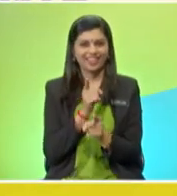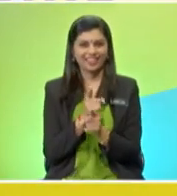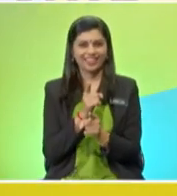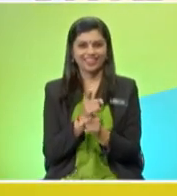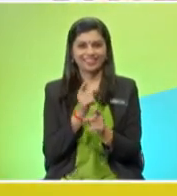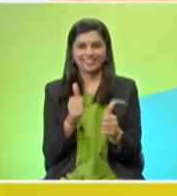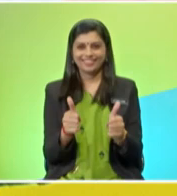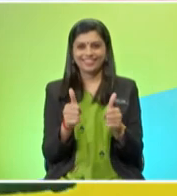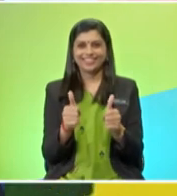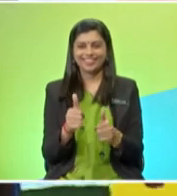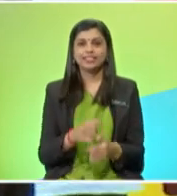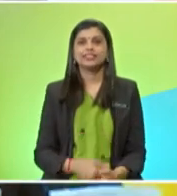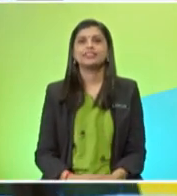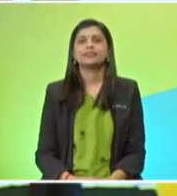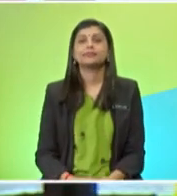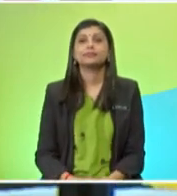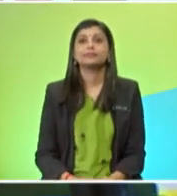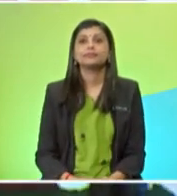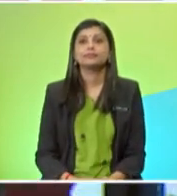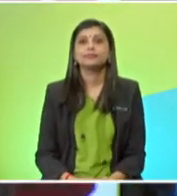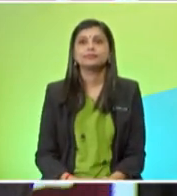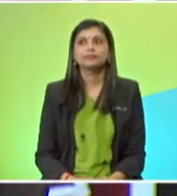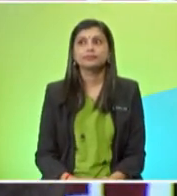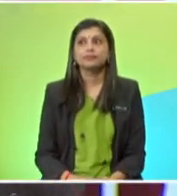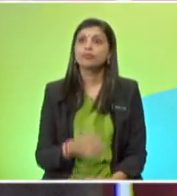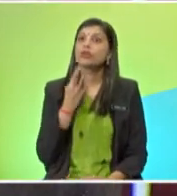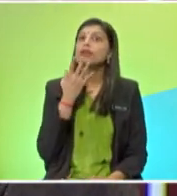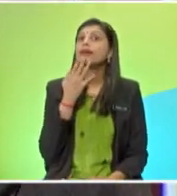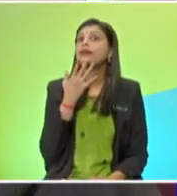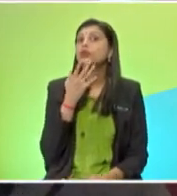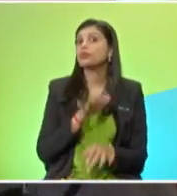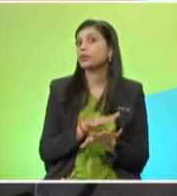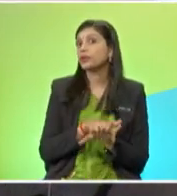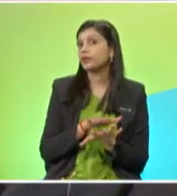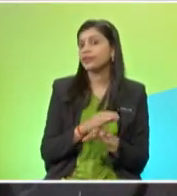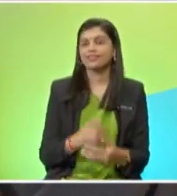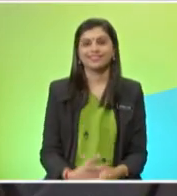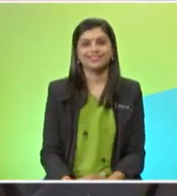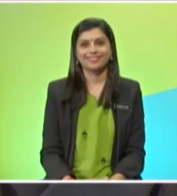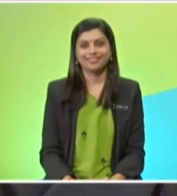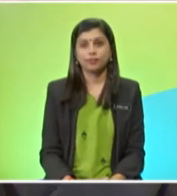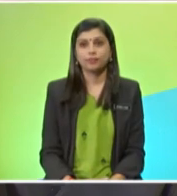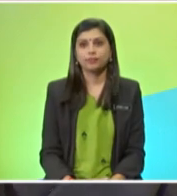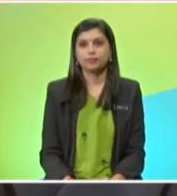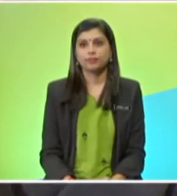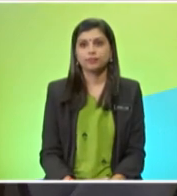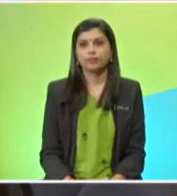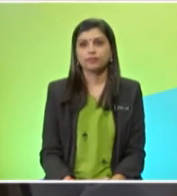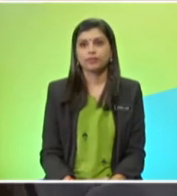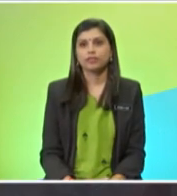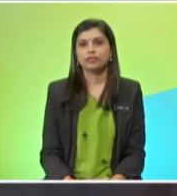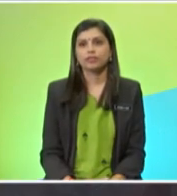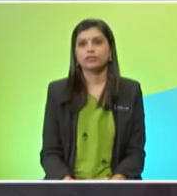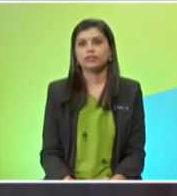colourful bed you have there. It is a very colourful bed. Yeah, okay. It was coloured by my preschool